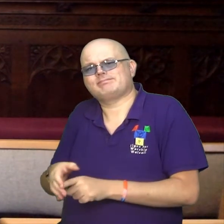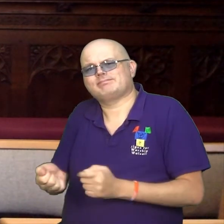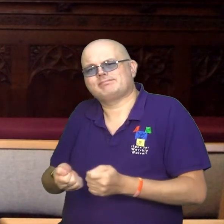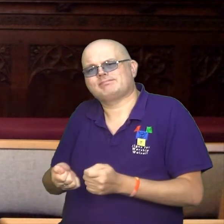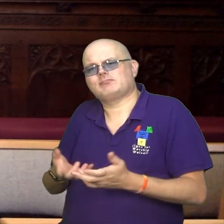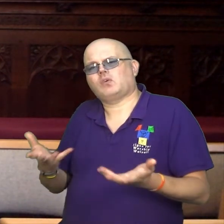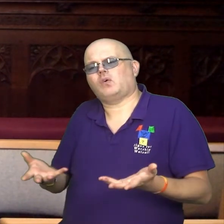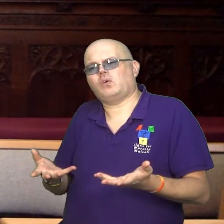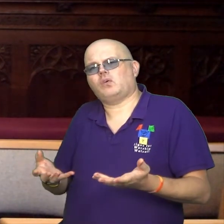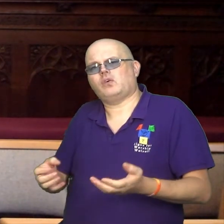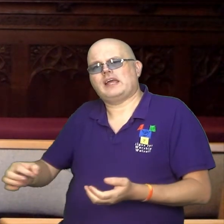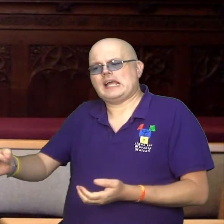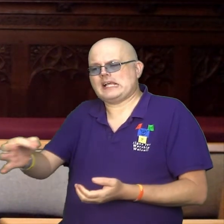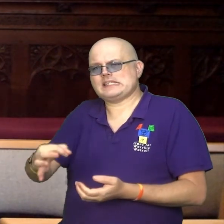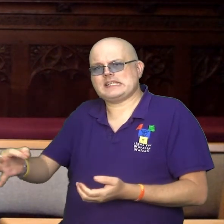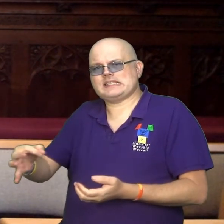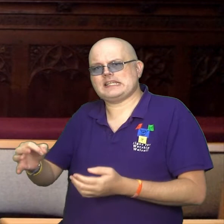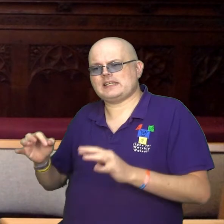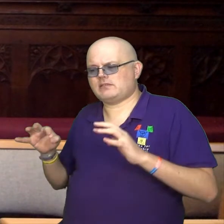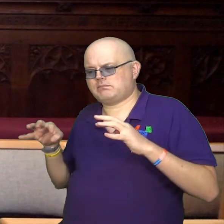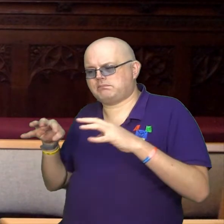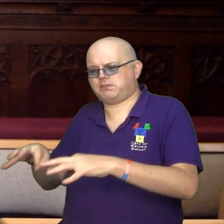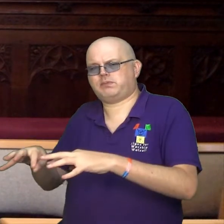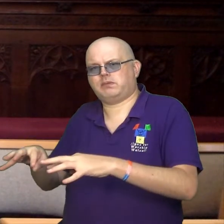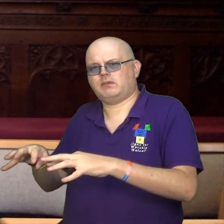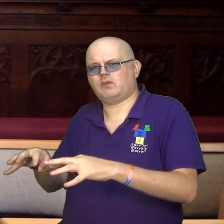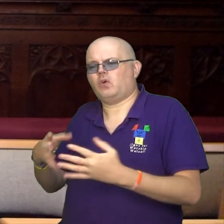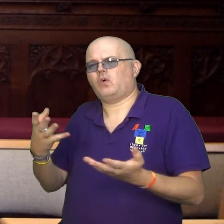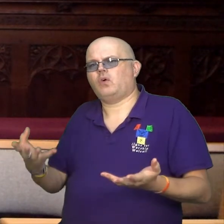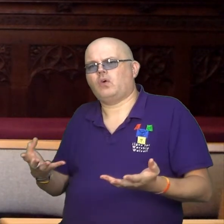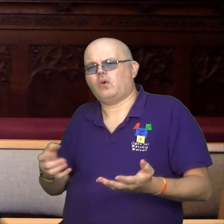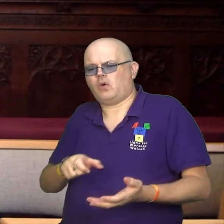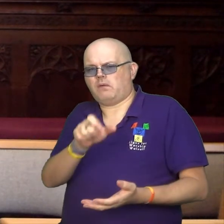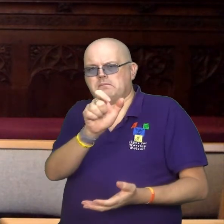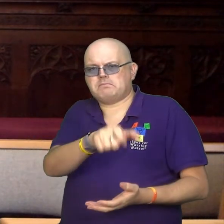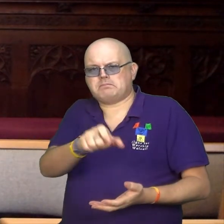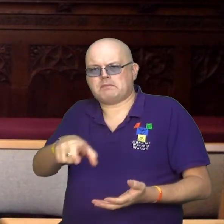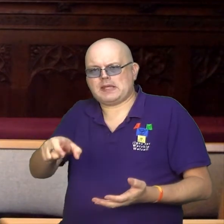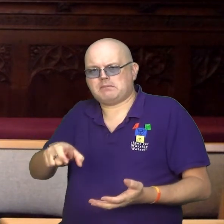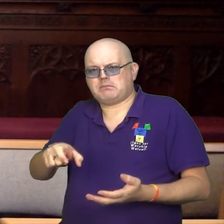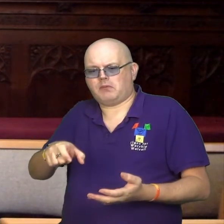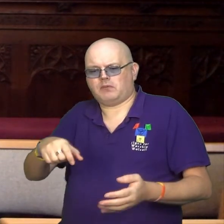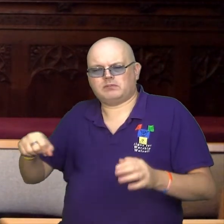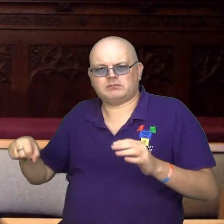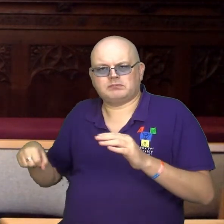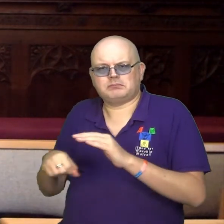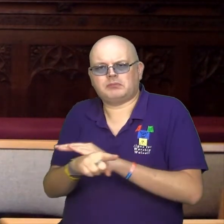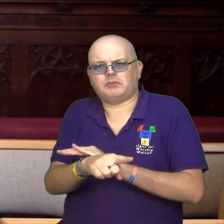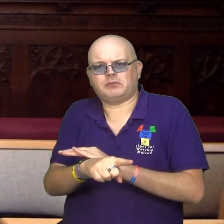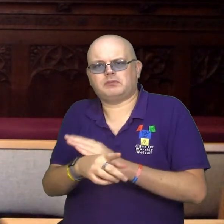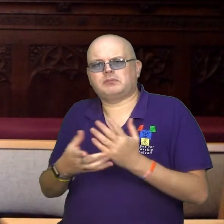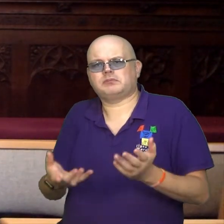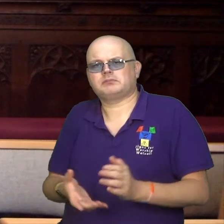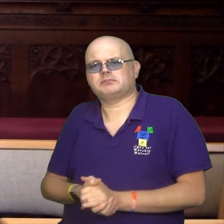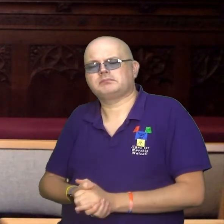the loss of a city to a siege, the loss of a people to an exile.